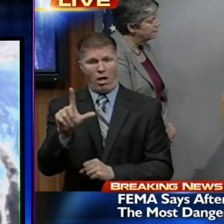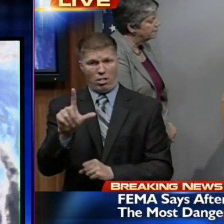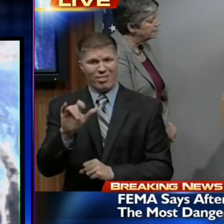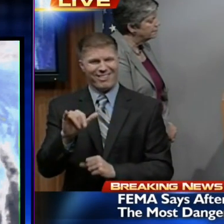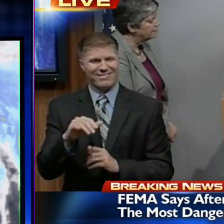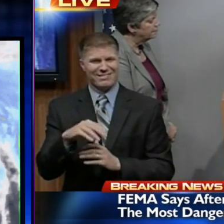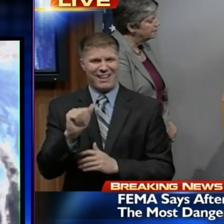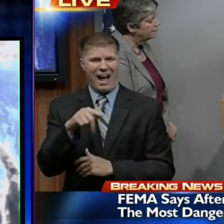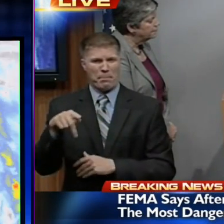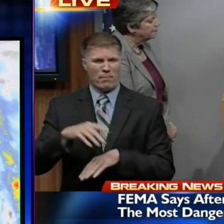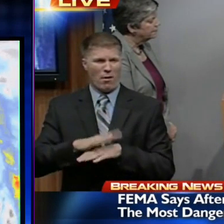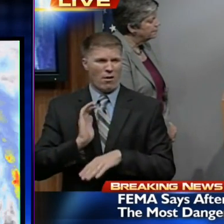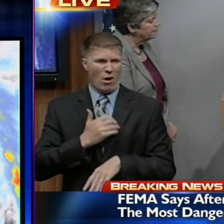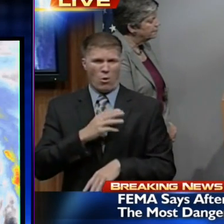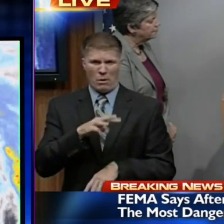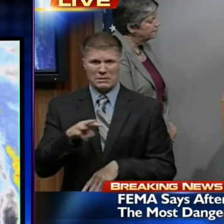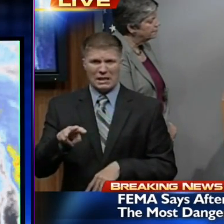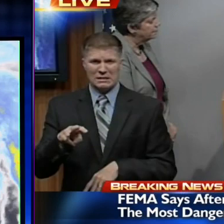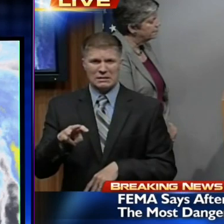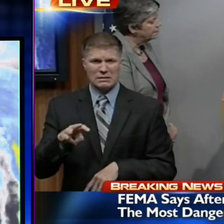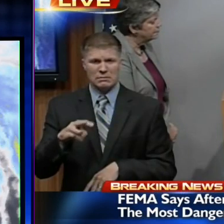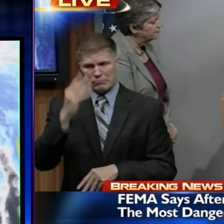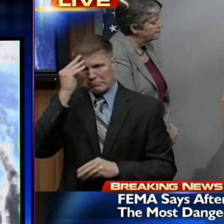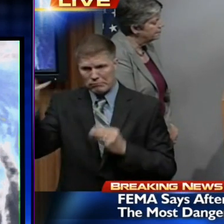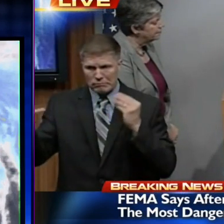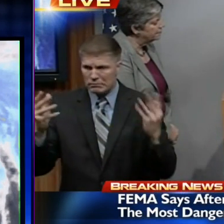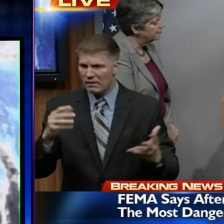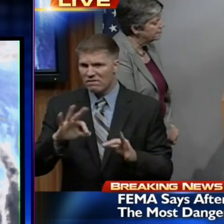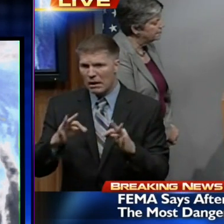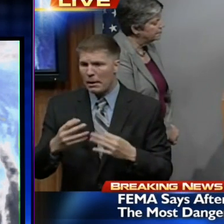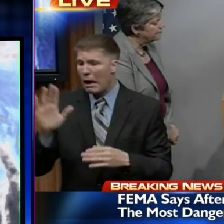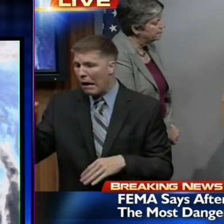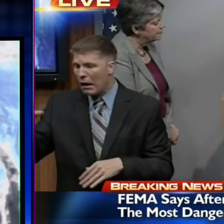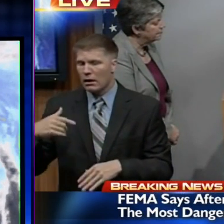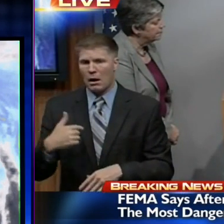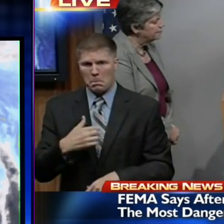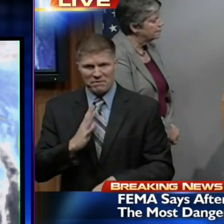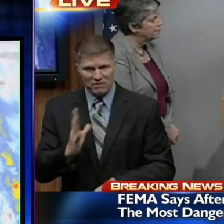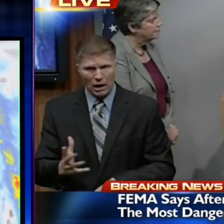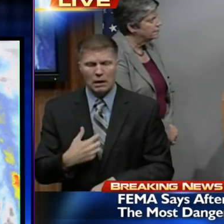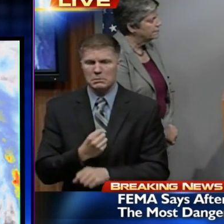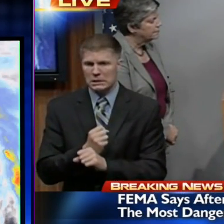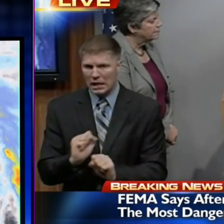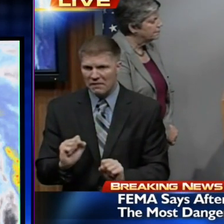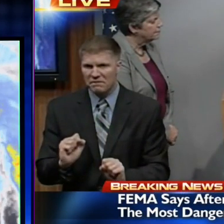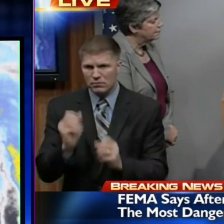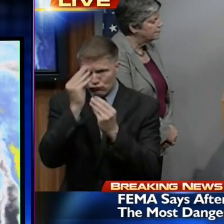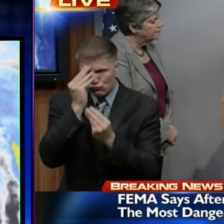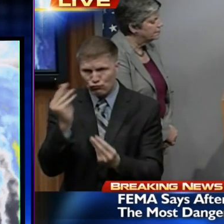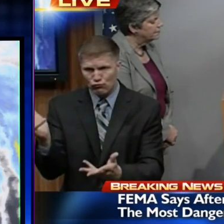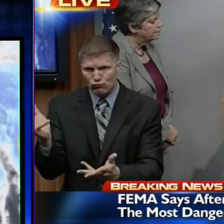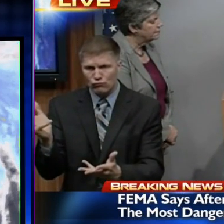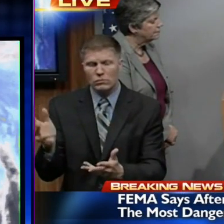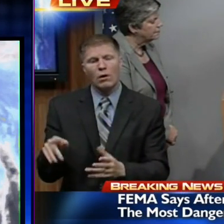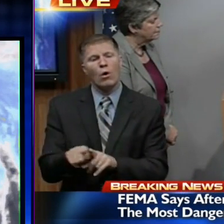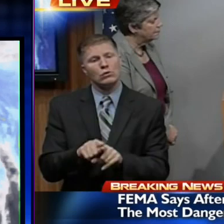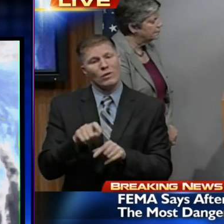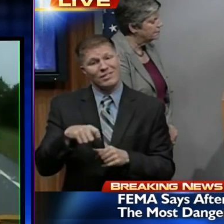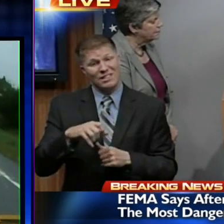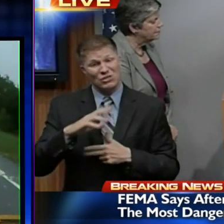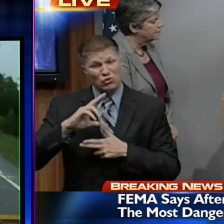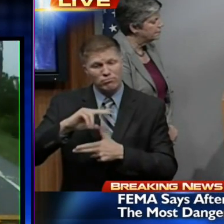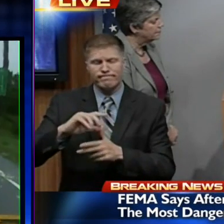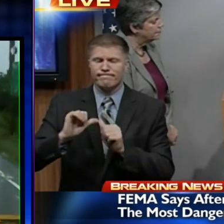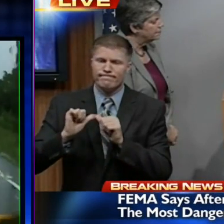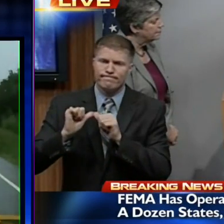our website, and it's a way to tell family members that you're out of harm's way and that you're okay. And this storm is still ongoing.